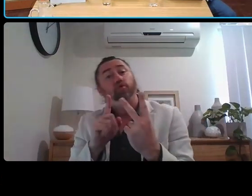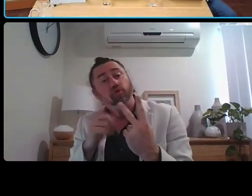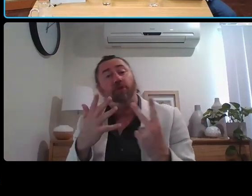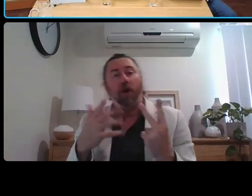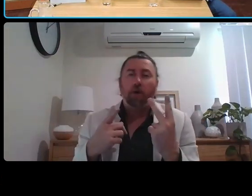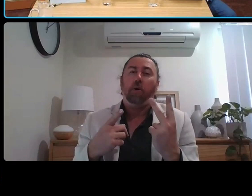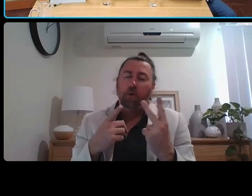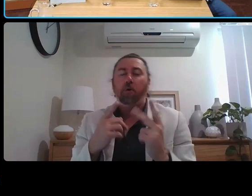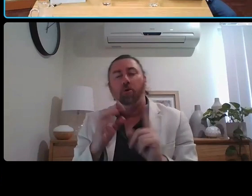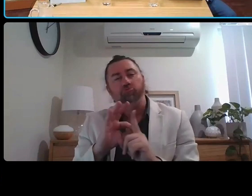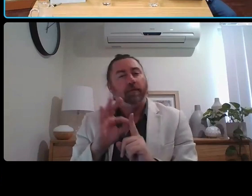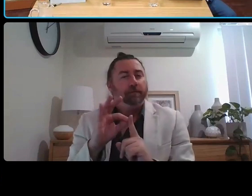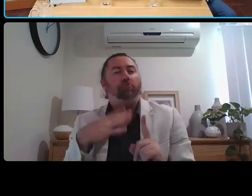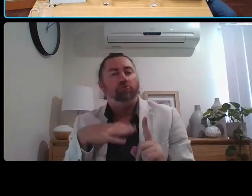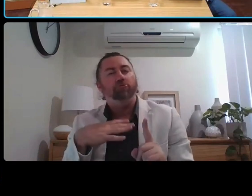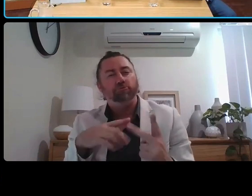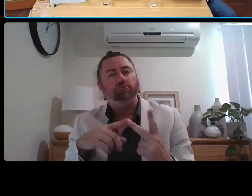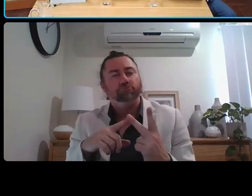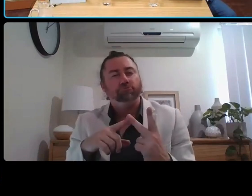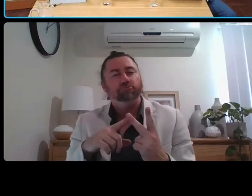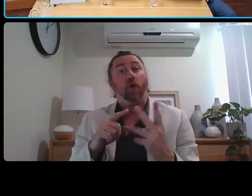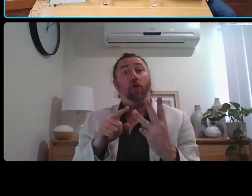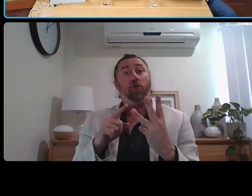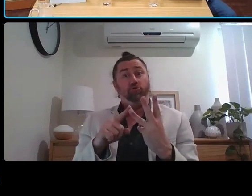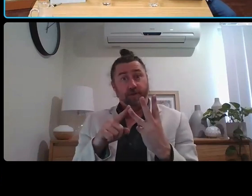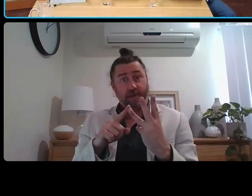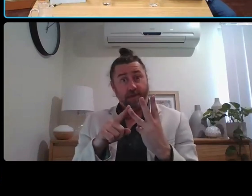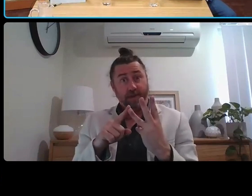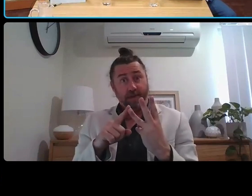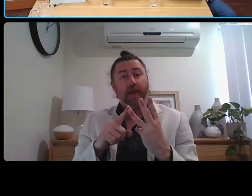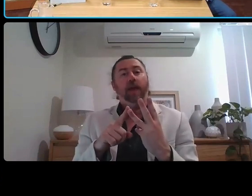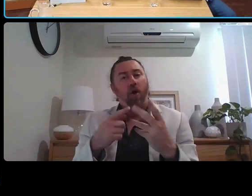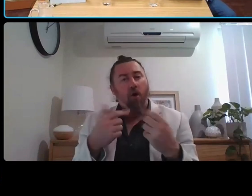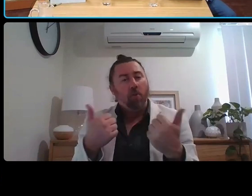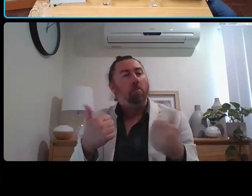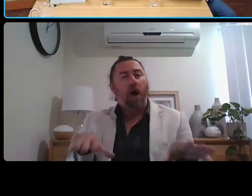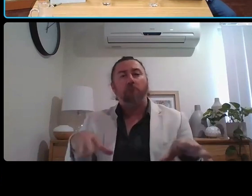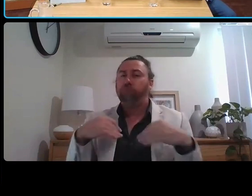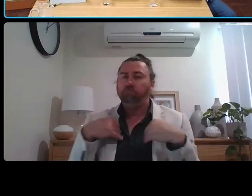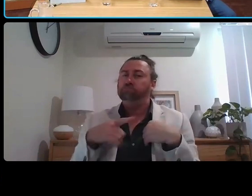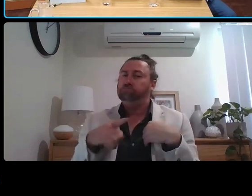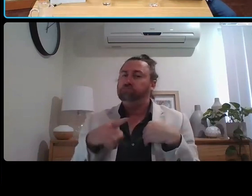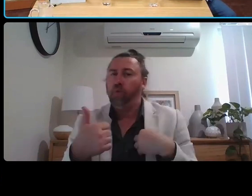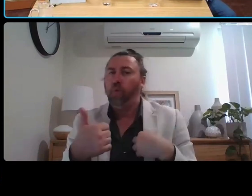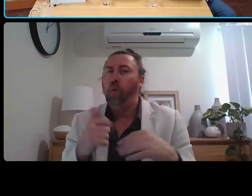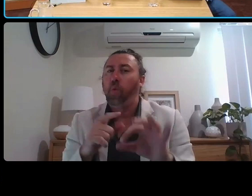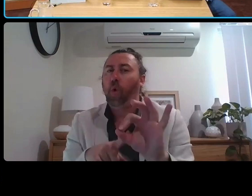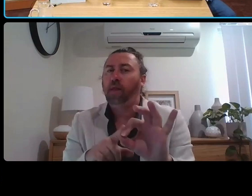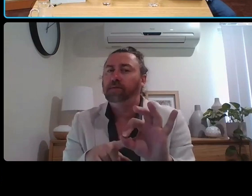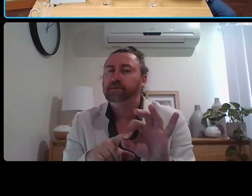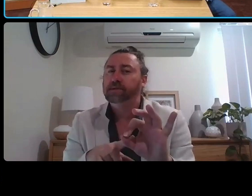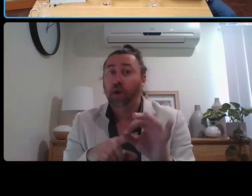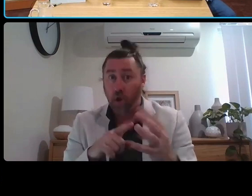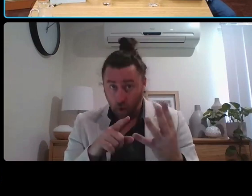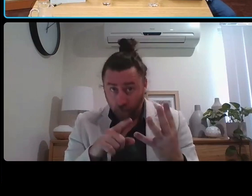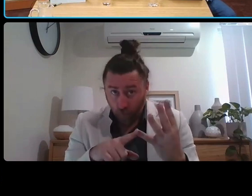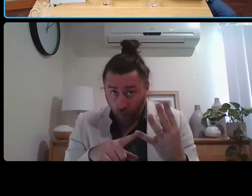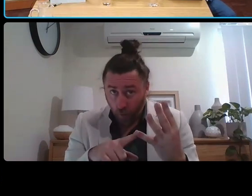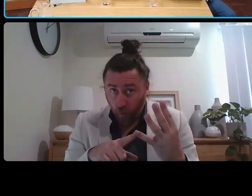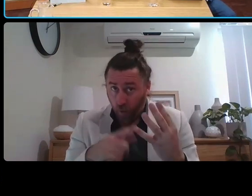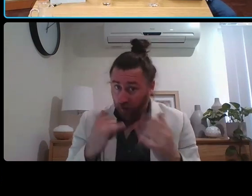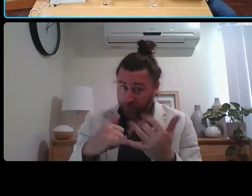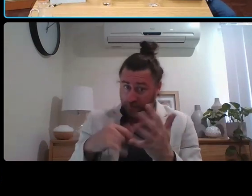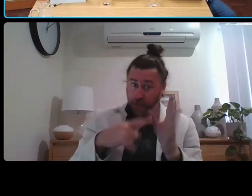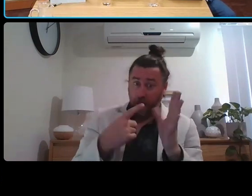needed, 3 star indicating acceptable quality of care, a 4 star rating indicating a